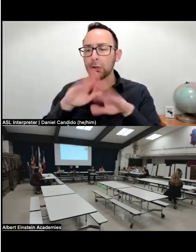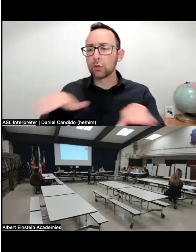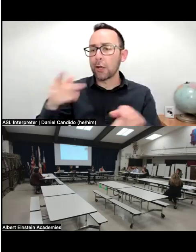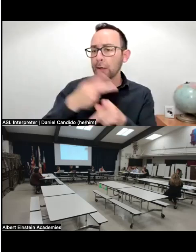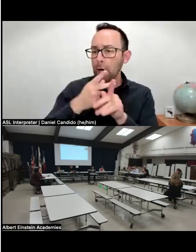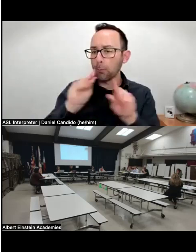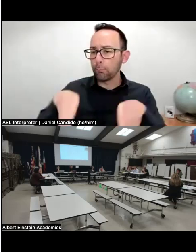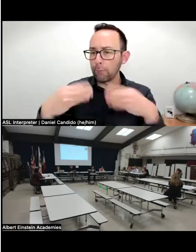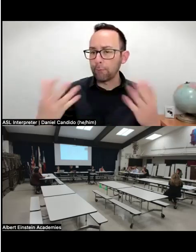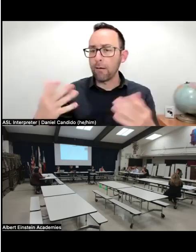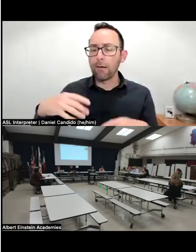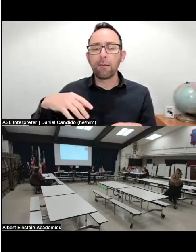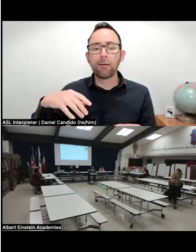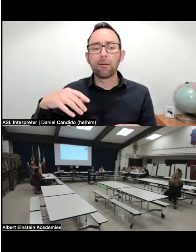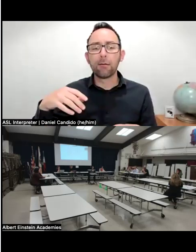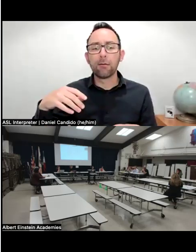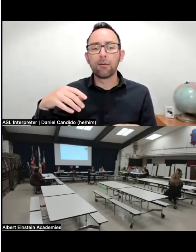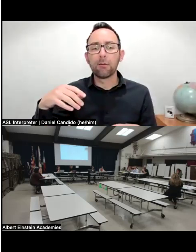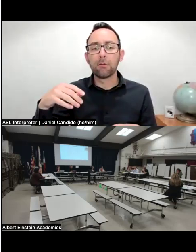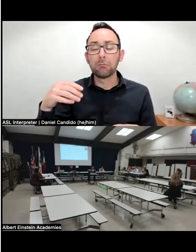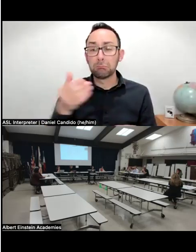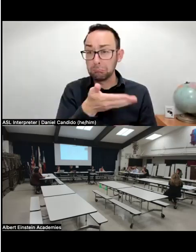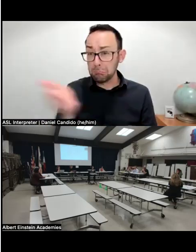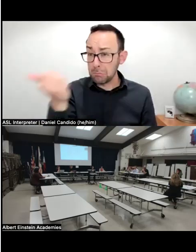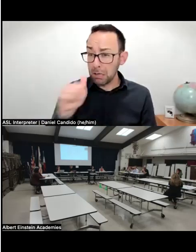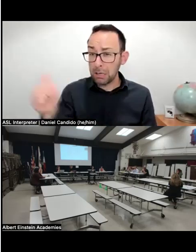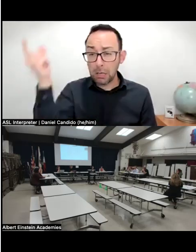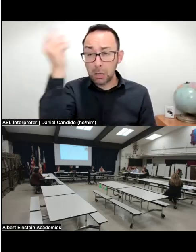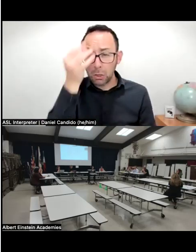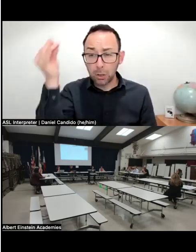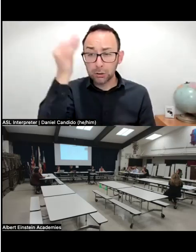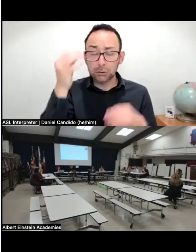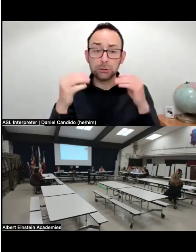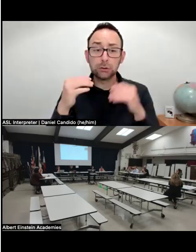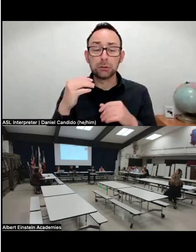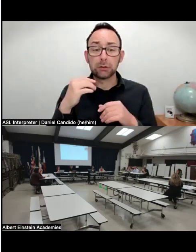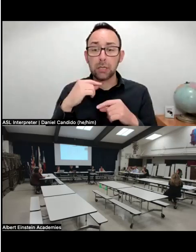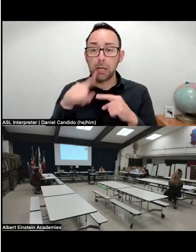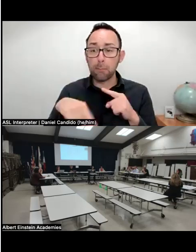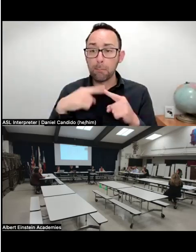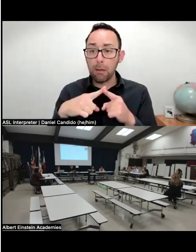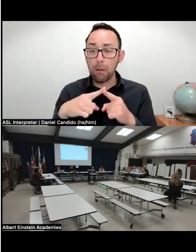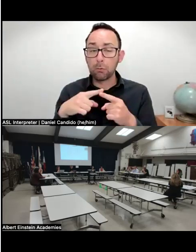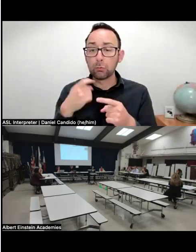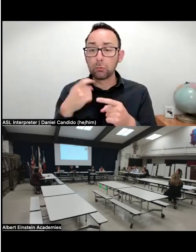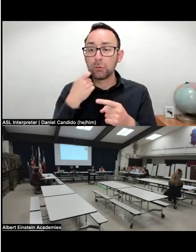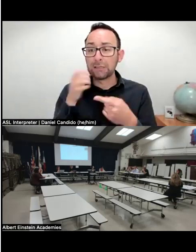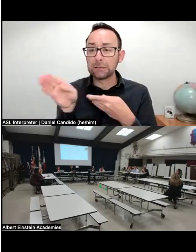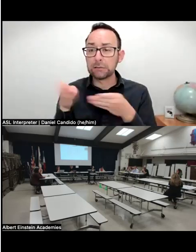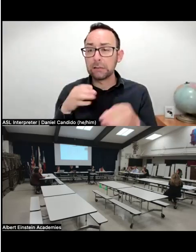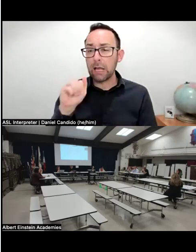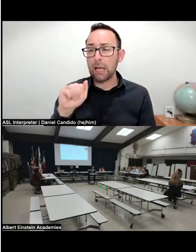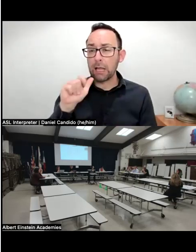And does anybody have any thoughts in terms of resource allocation, whether that would be something that would